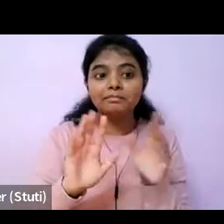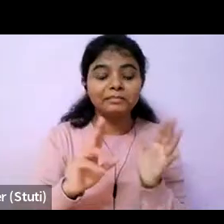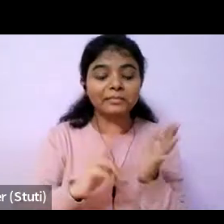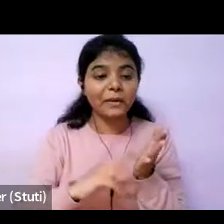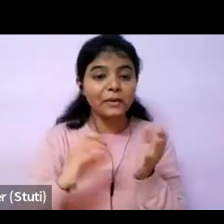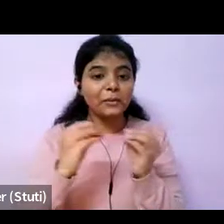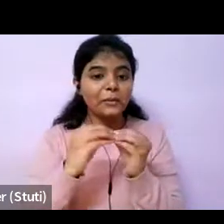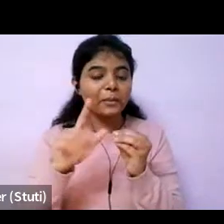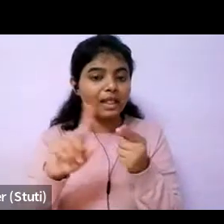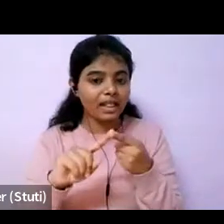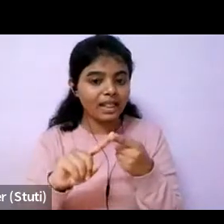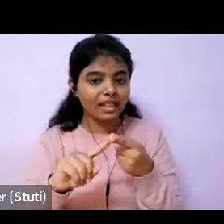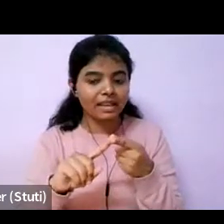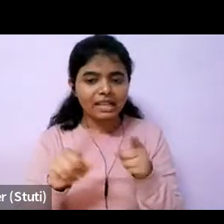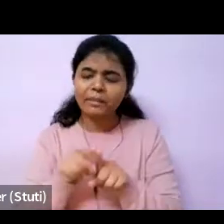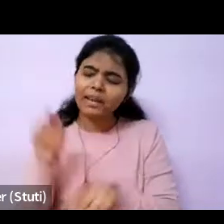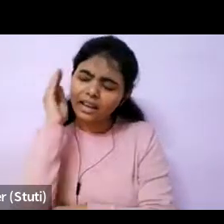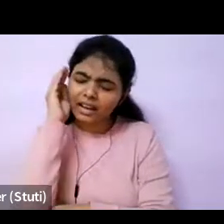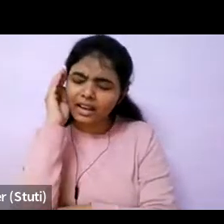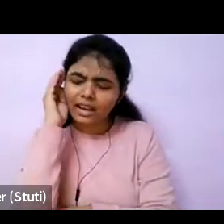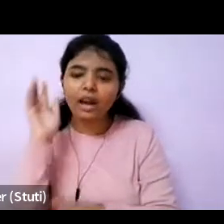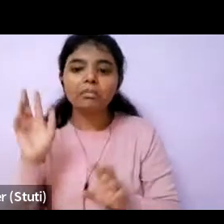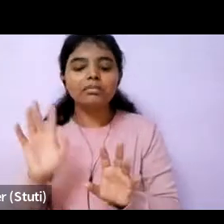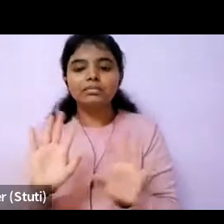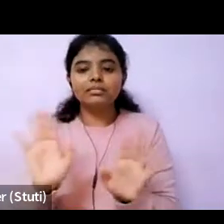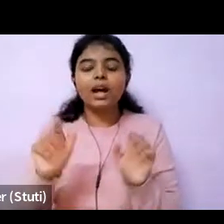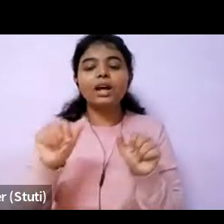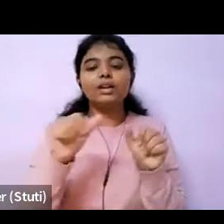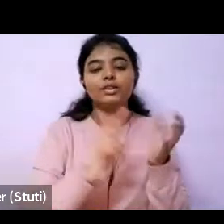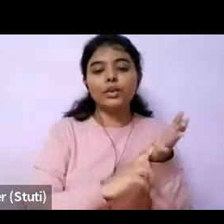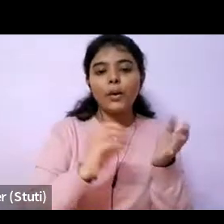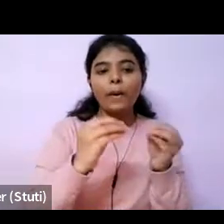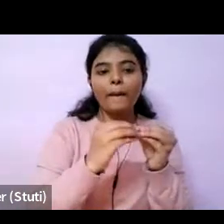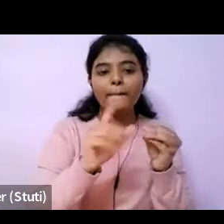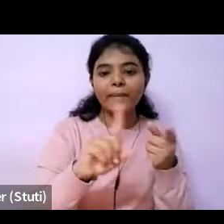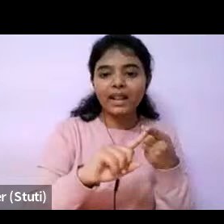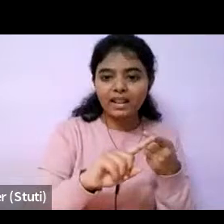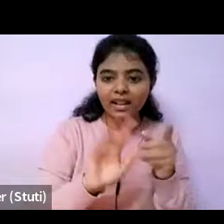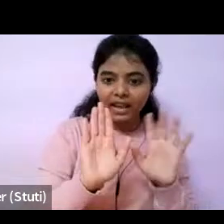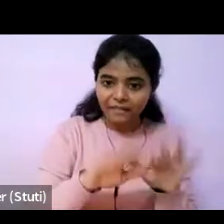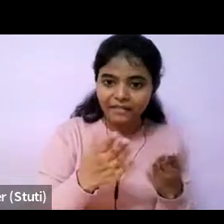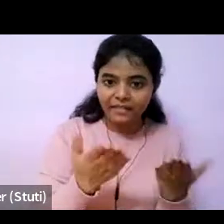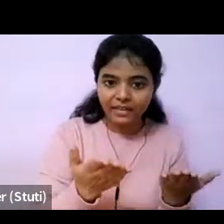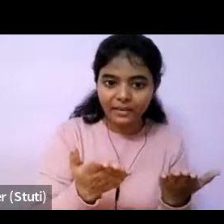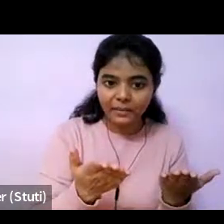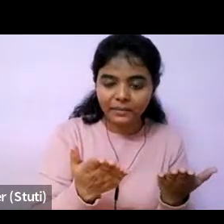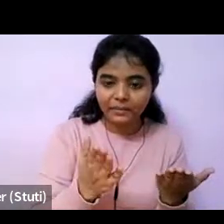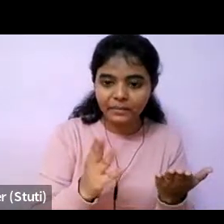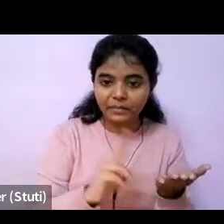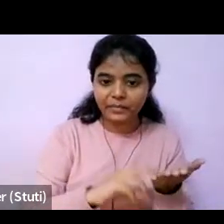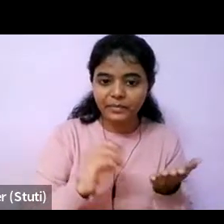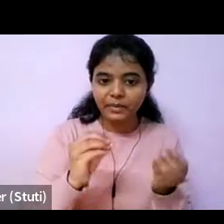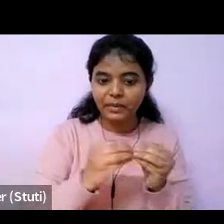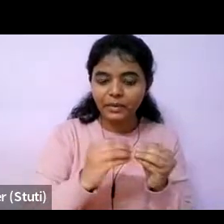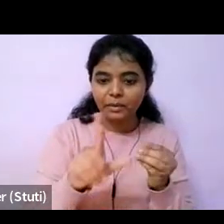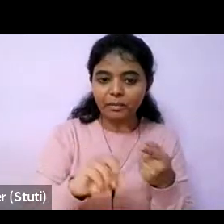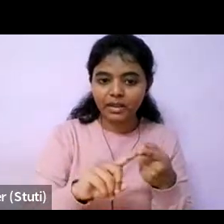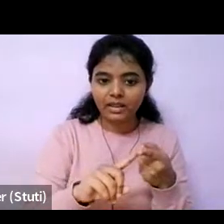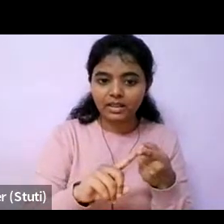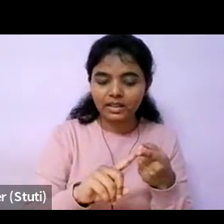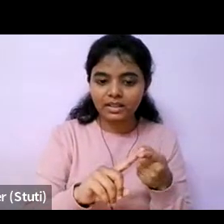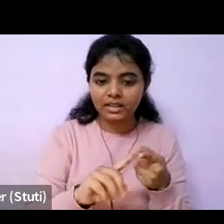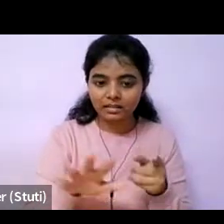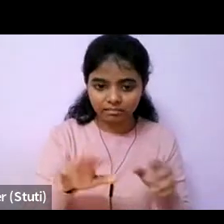I'm also going on listening. I thought it was Noble is here or sorry. not? Noble is here. Noble, can you hear